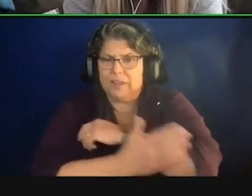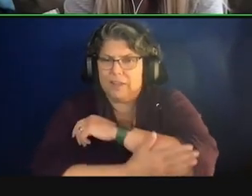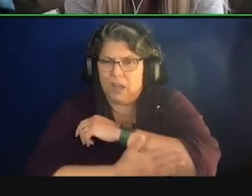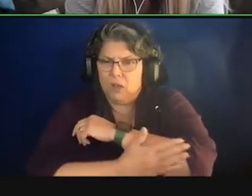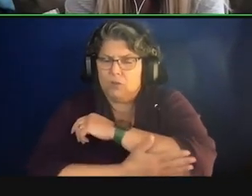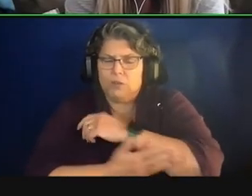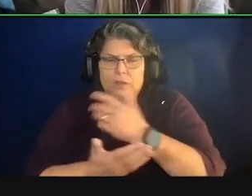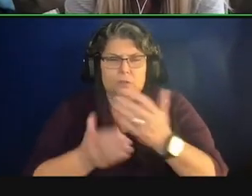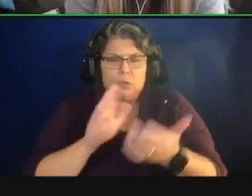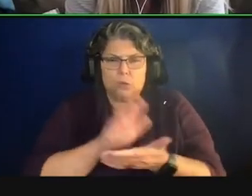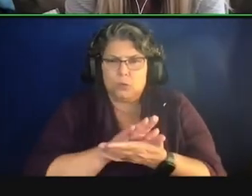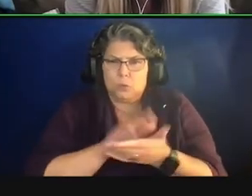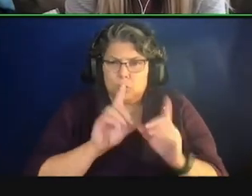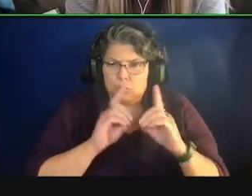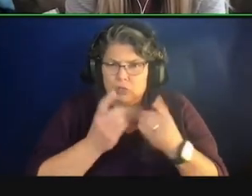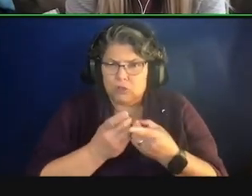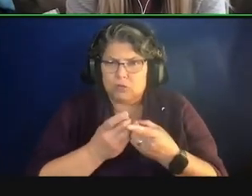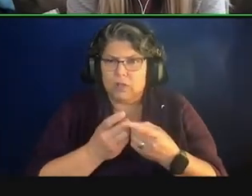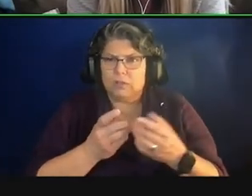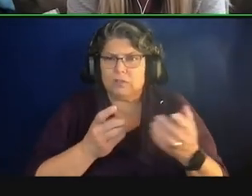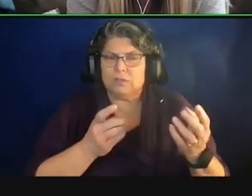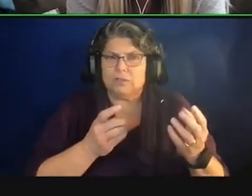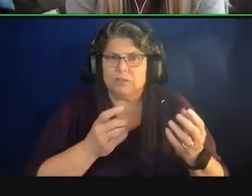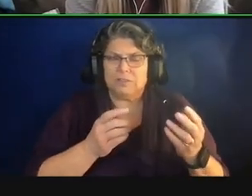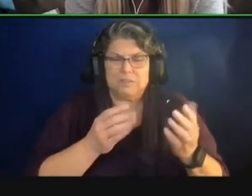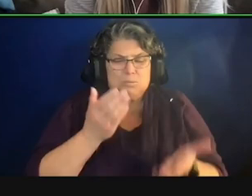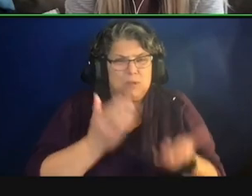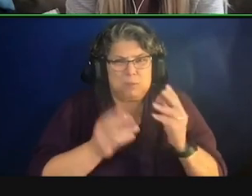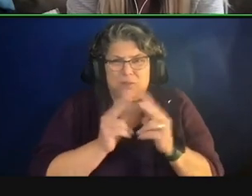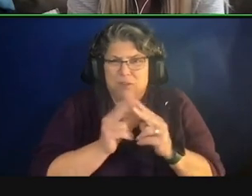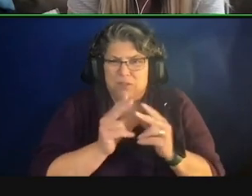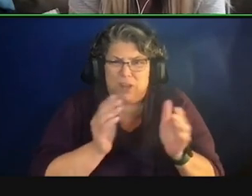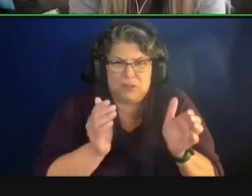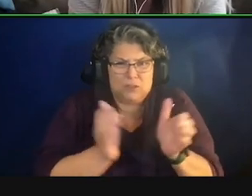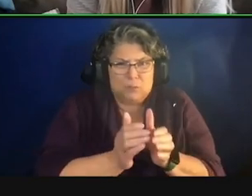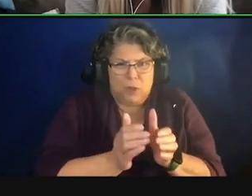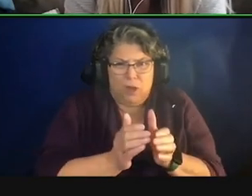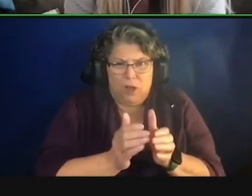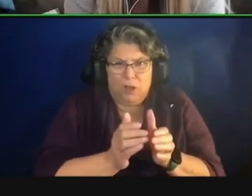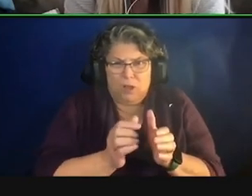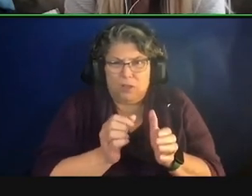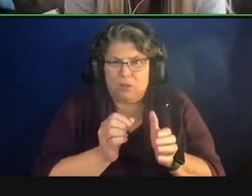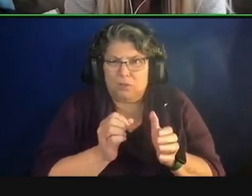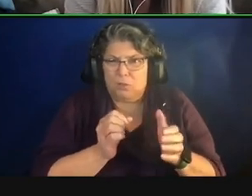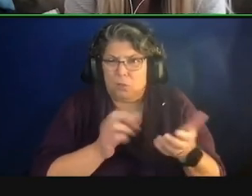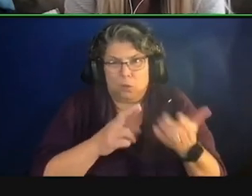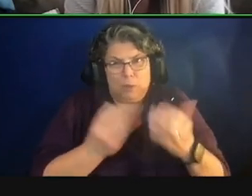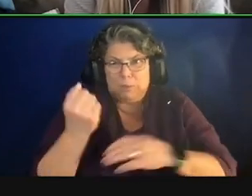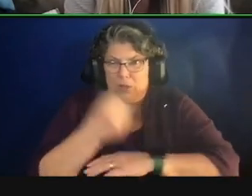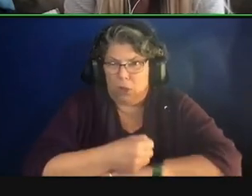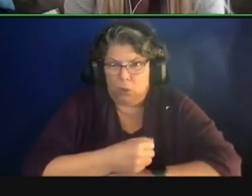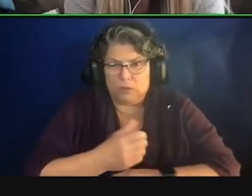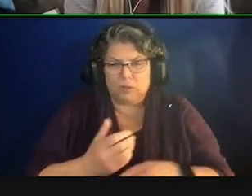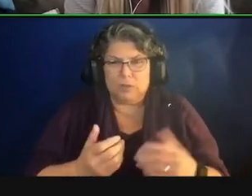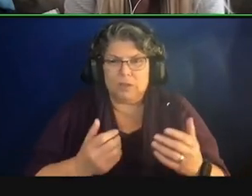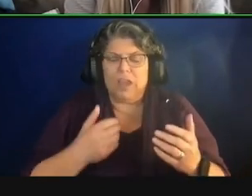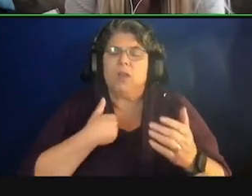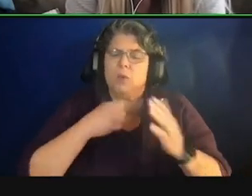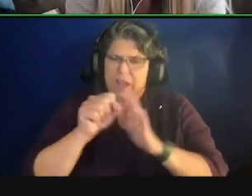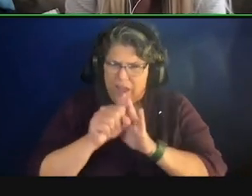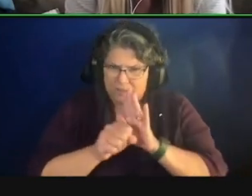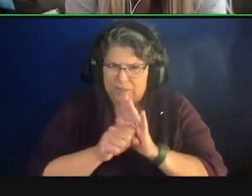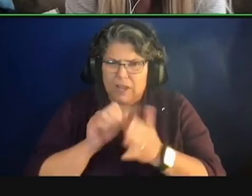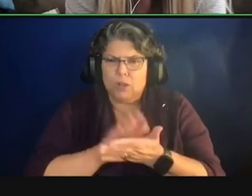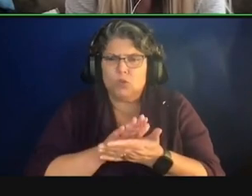school districts are either very, very small or have even closed. We do have state schools for the